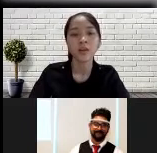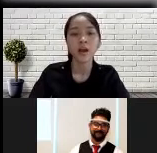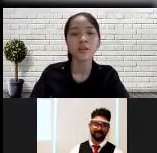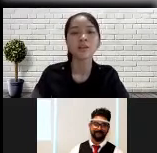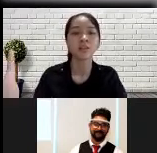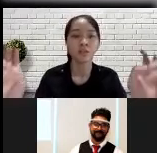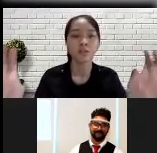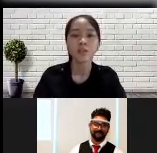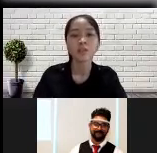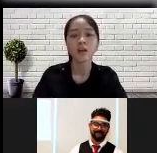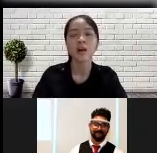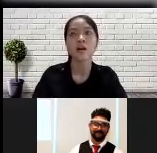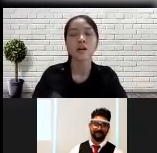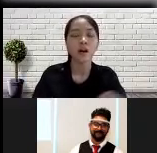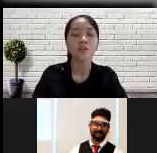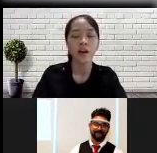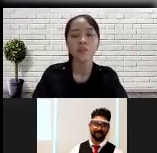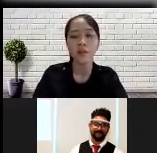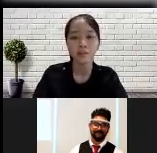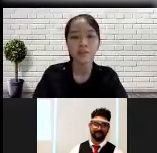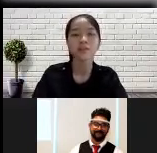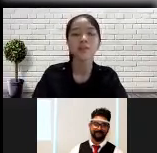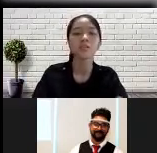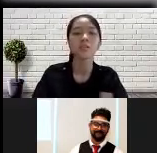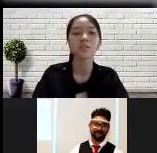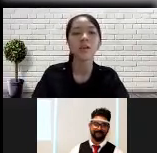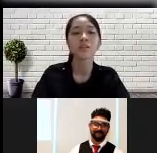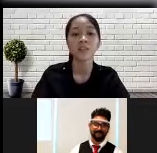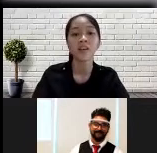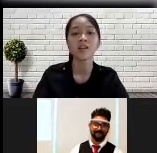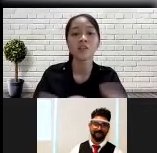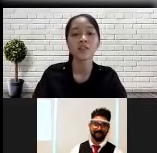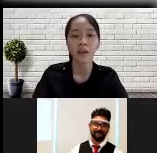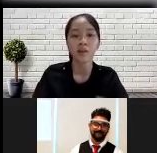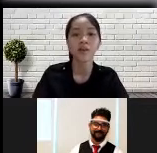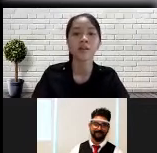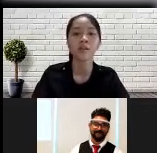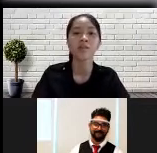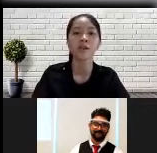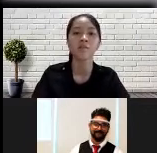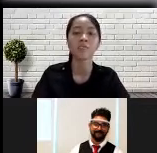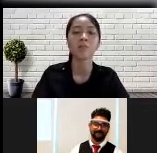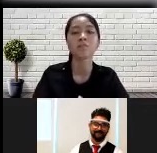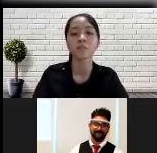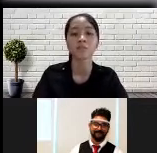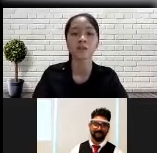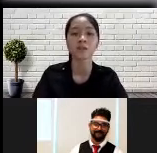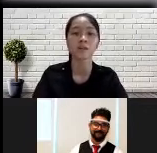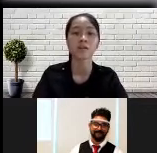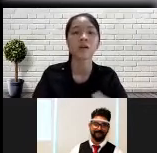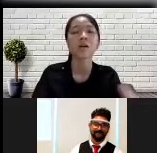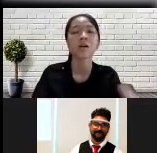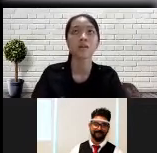so the current solutions are the current methods. Actually, they take a long time, and the problem is with